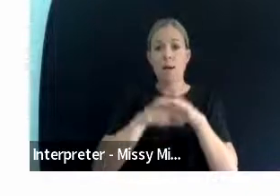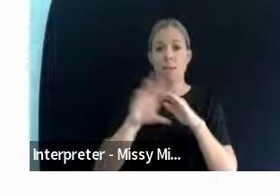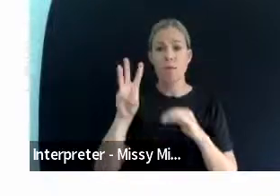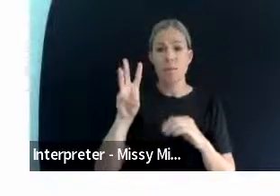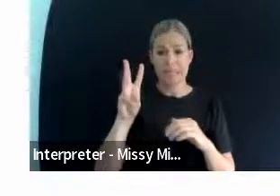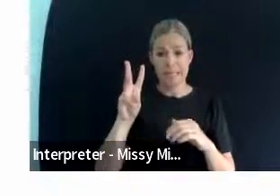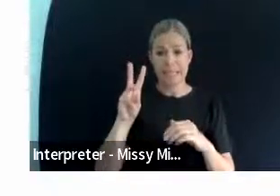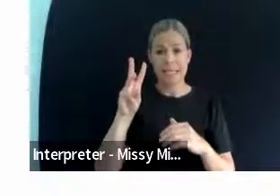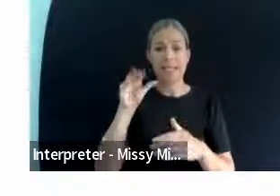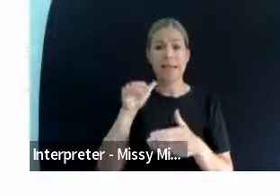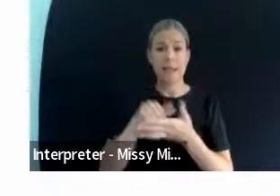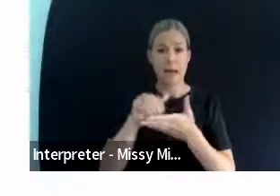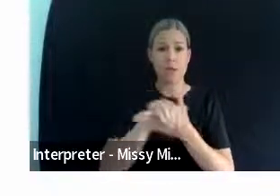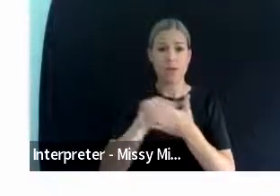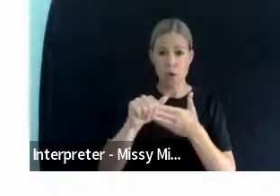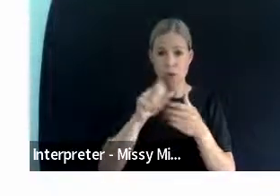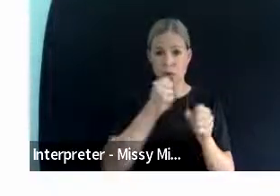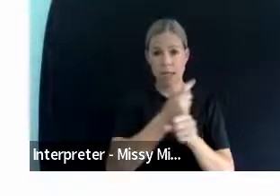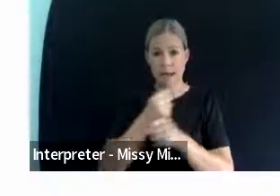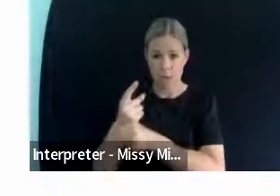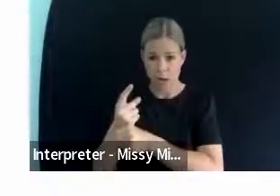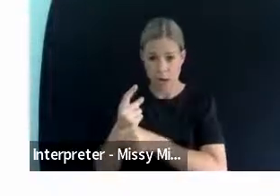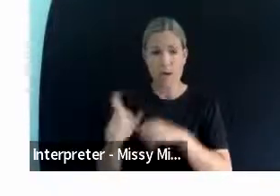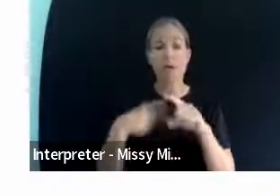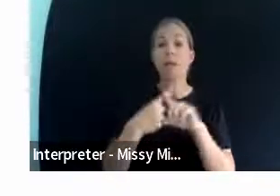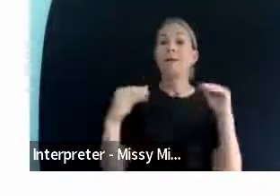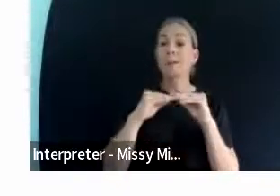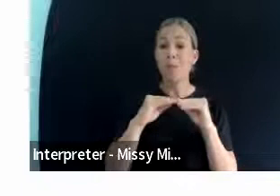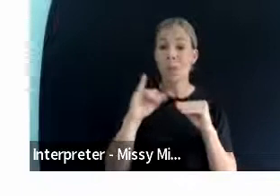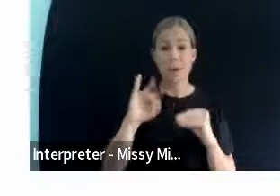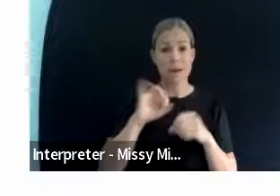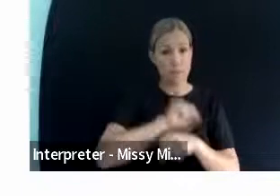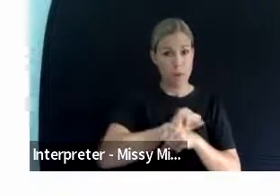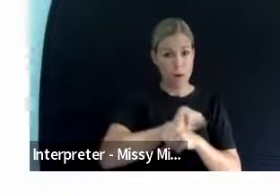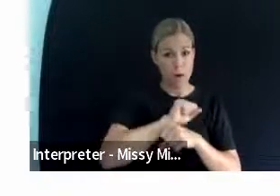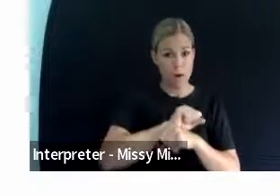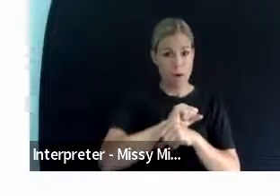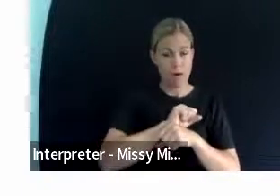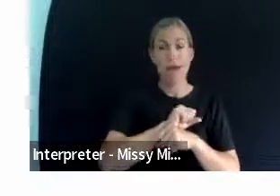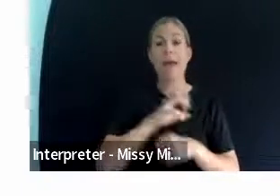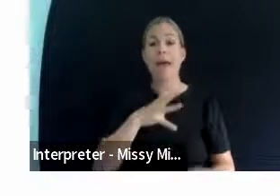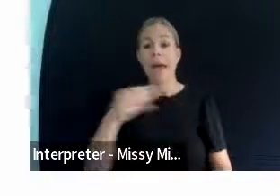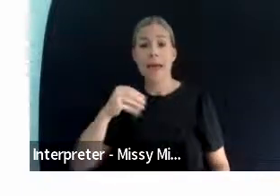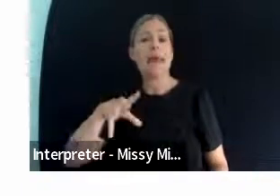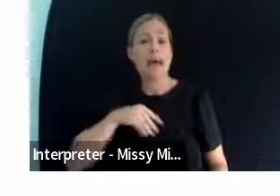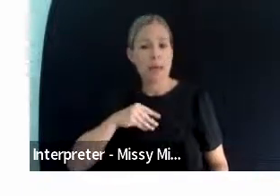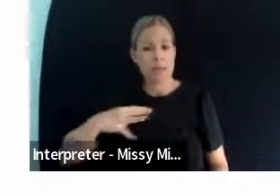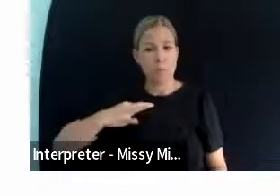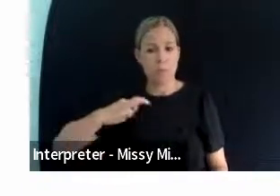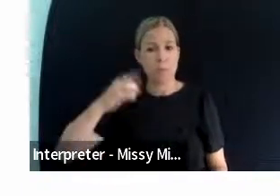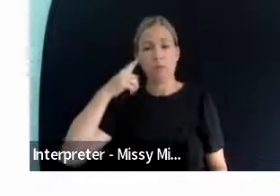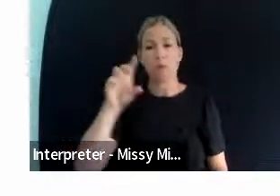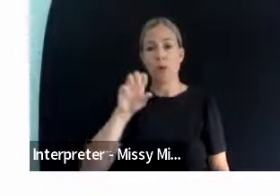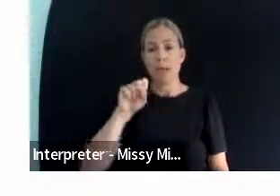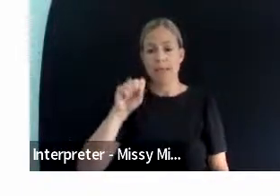account, and more if they are employed, and still remain eligible for SSI and Medicaid.